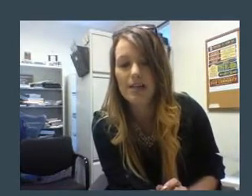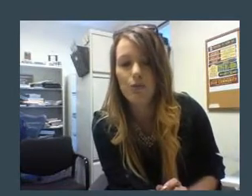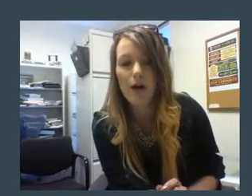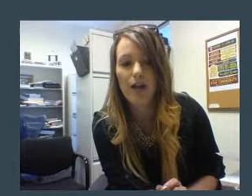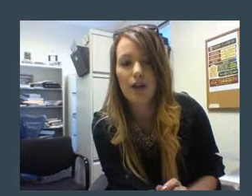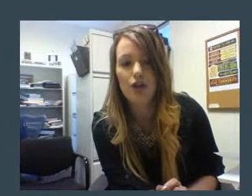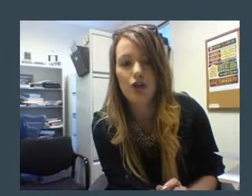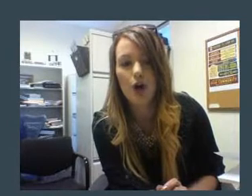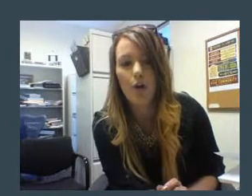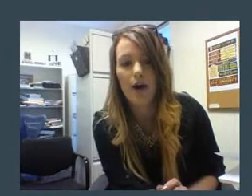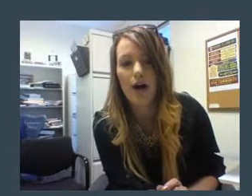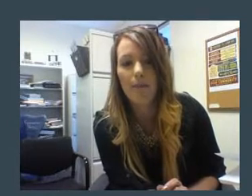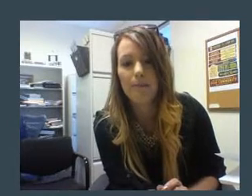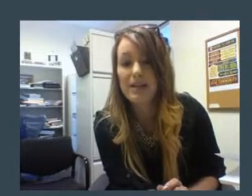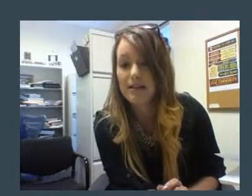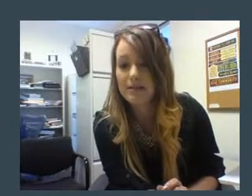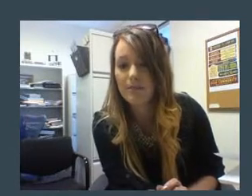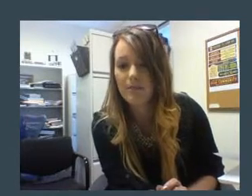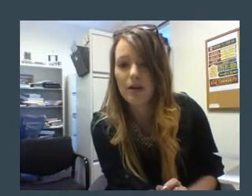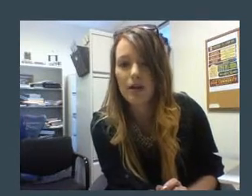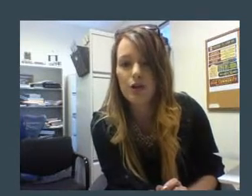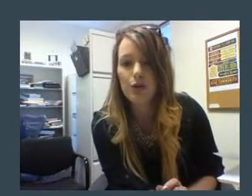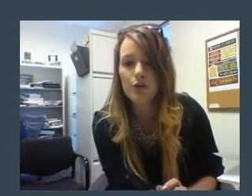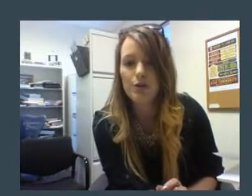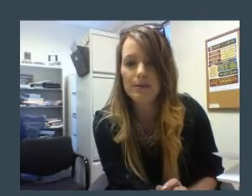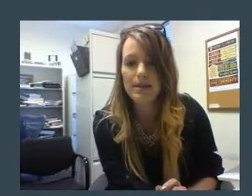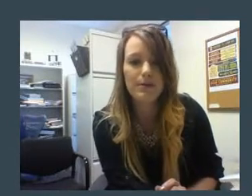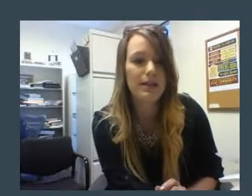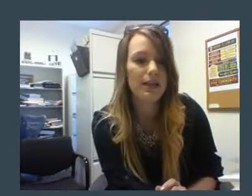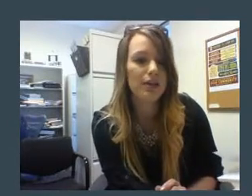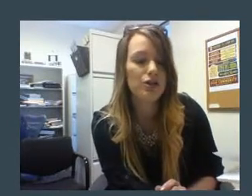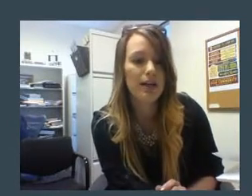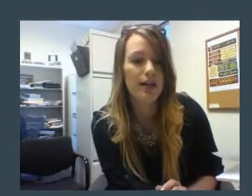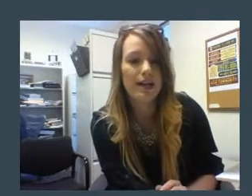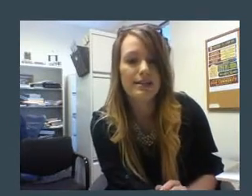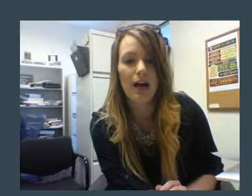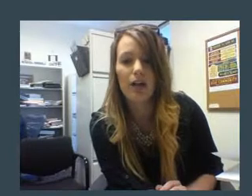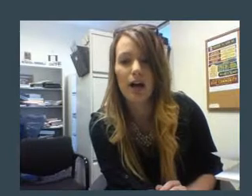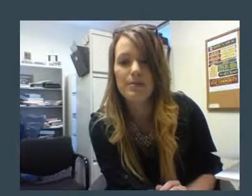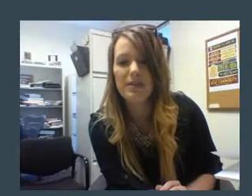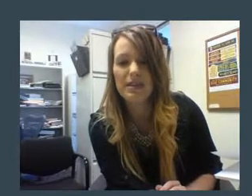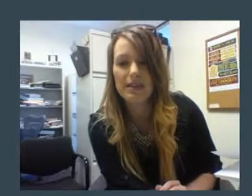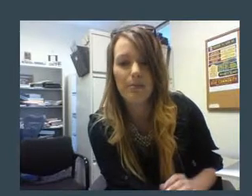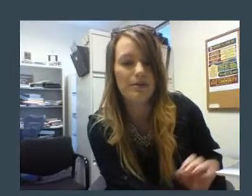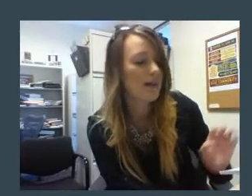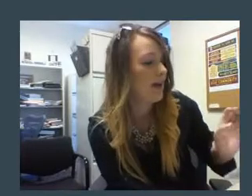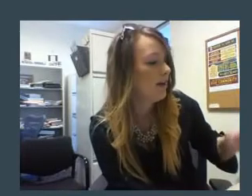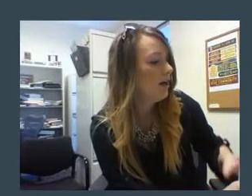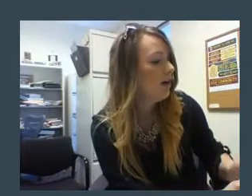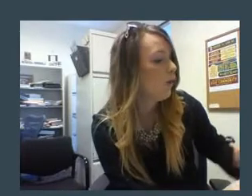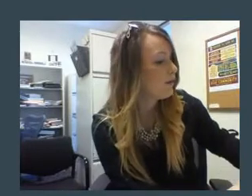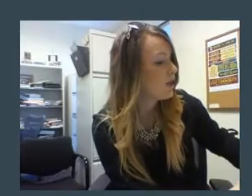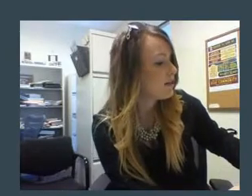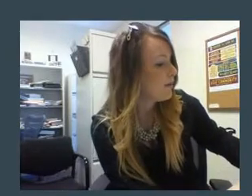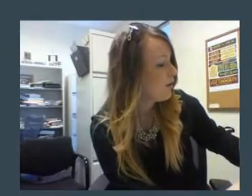as well, can show tense. So, those are some examples in English in ASL. Some of the examples that